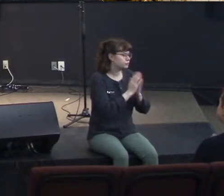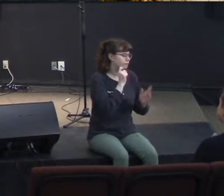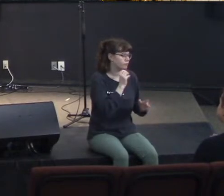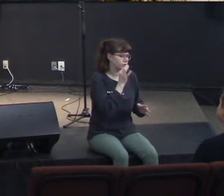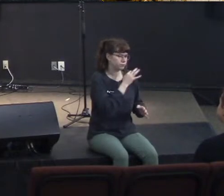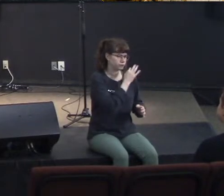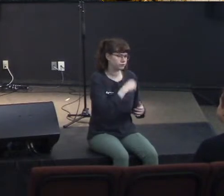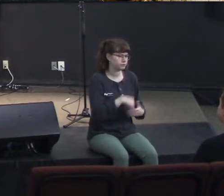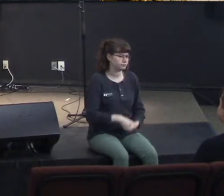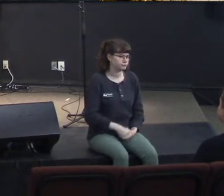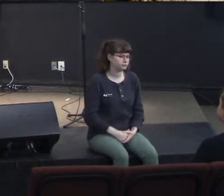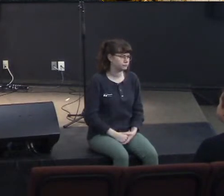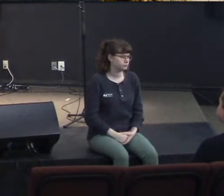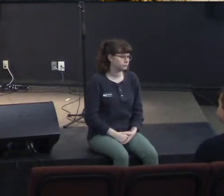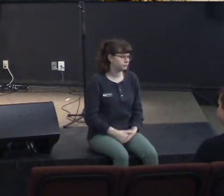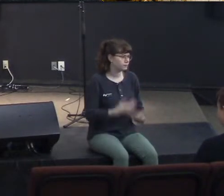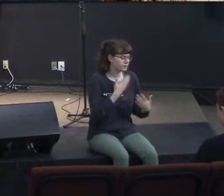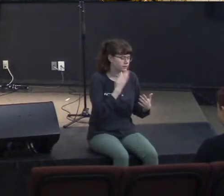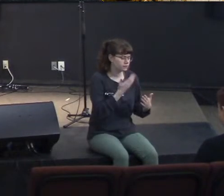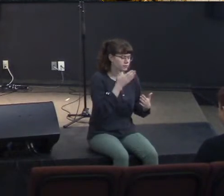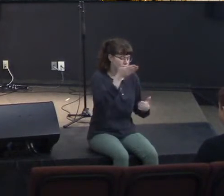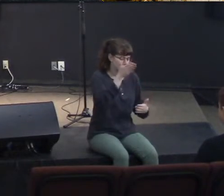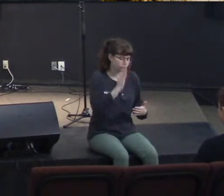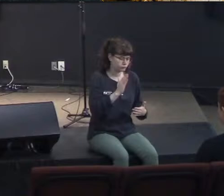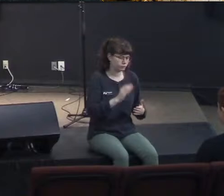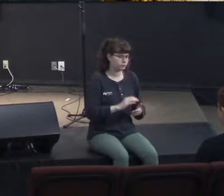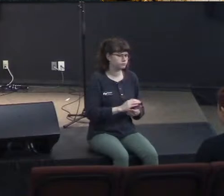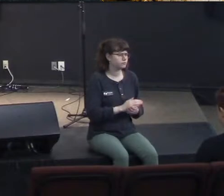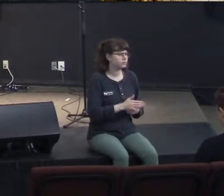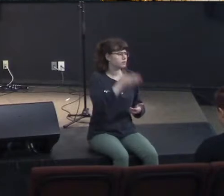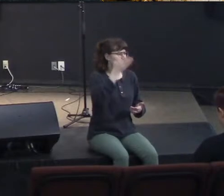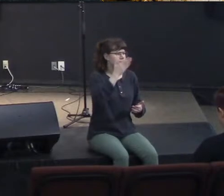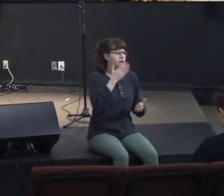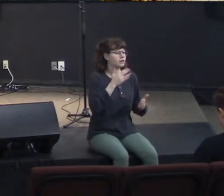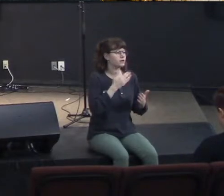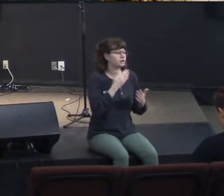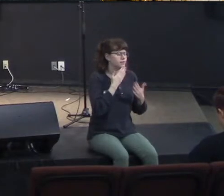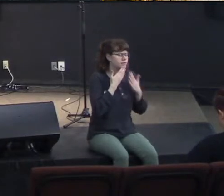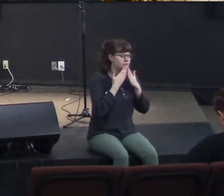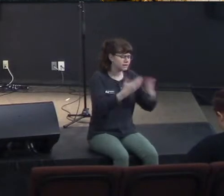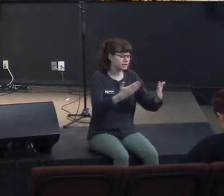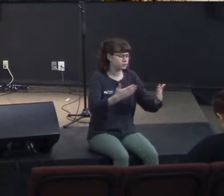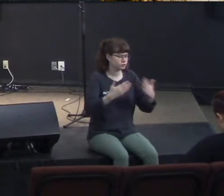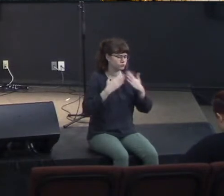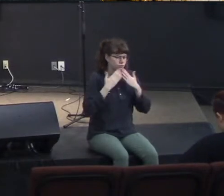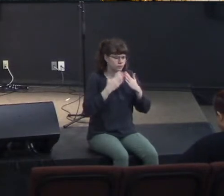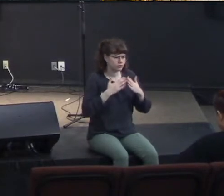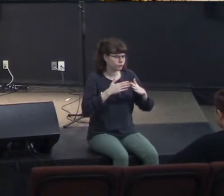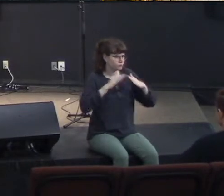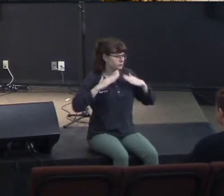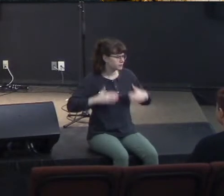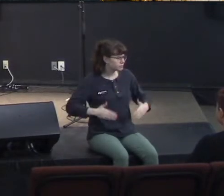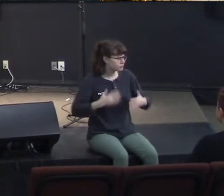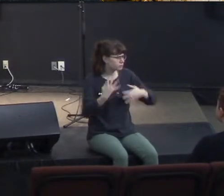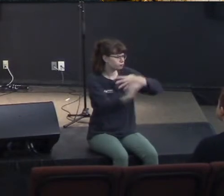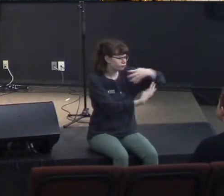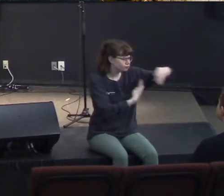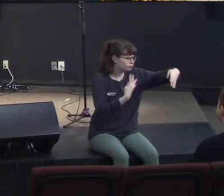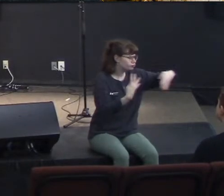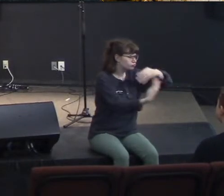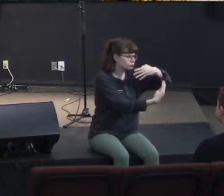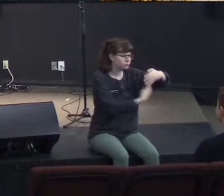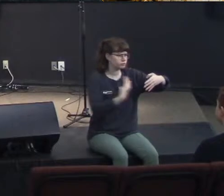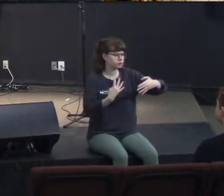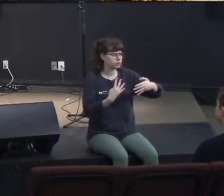Lord. All right? So bow your heads. God, thank you so much for this body of fellowship, this believers,